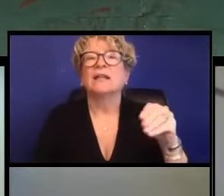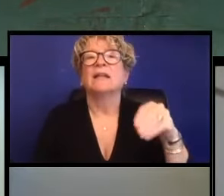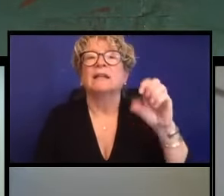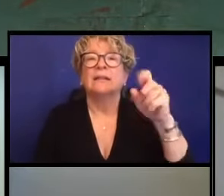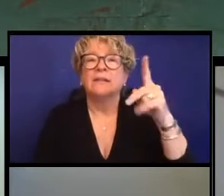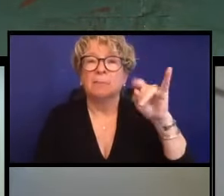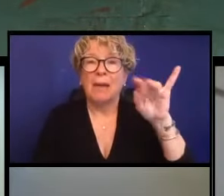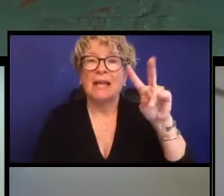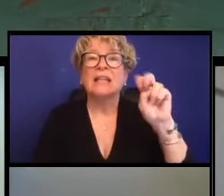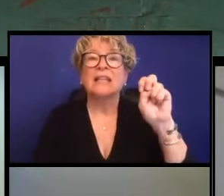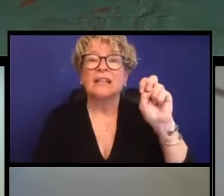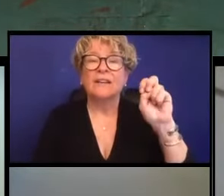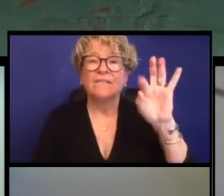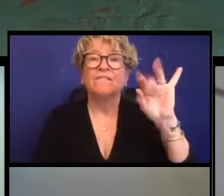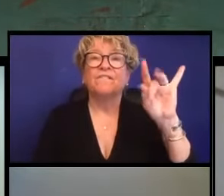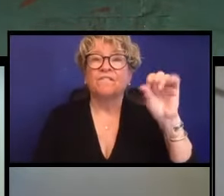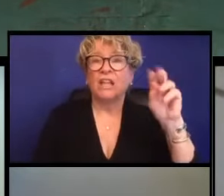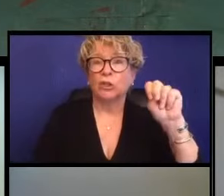today is